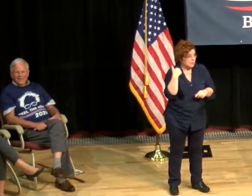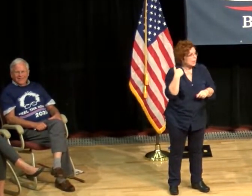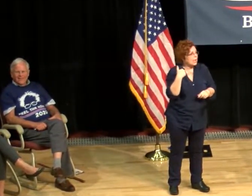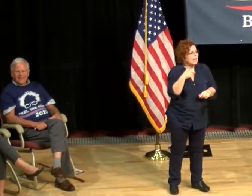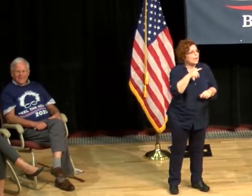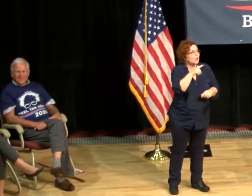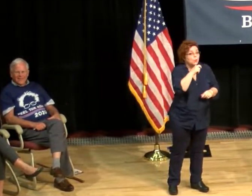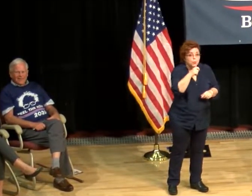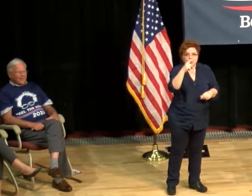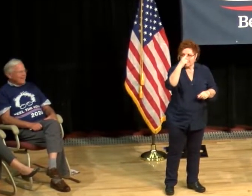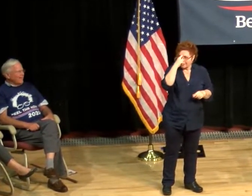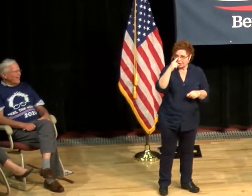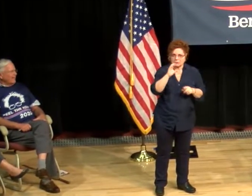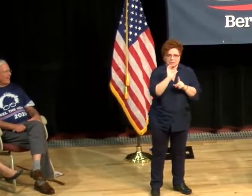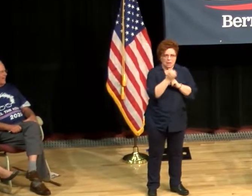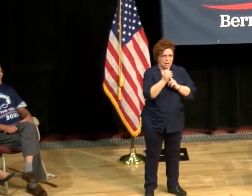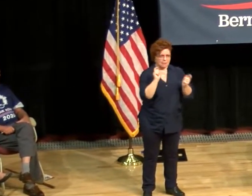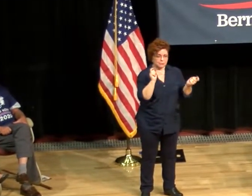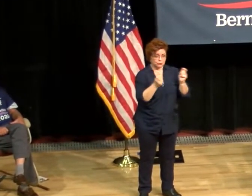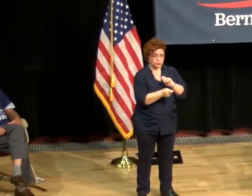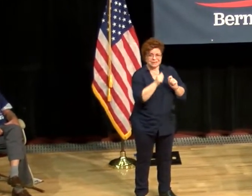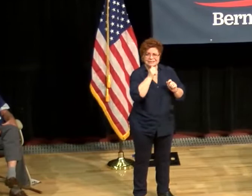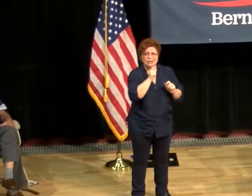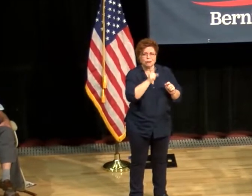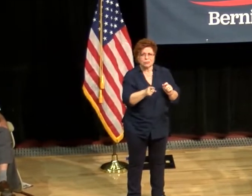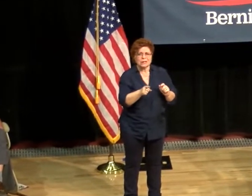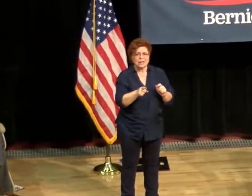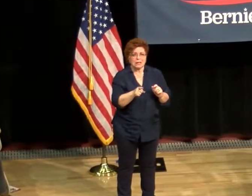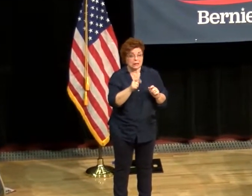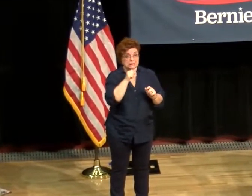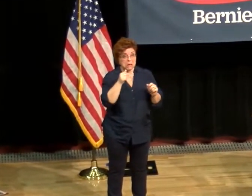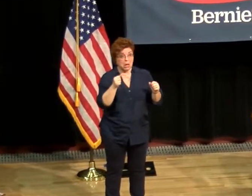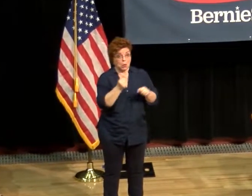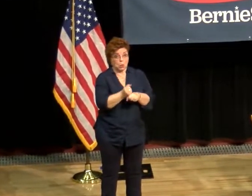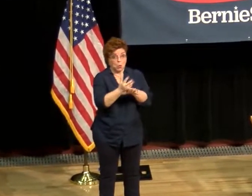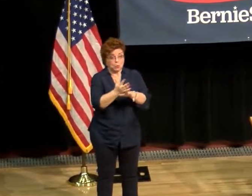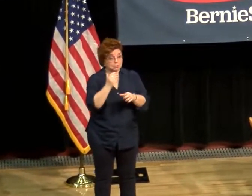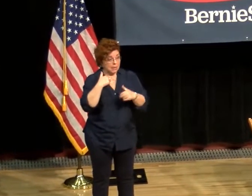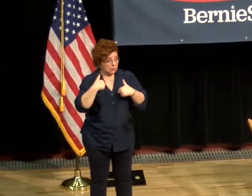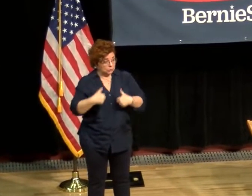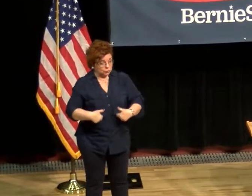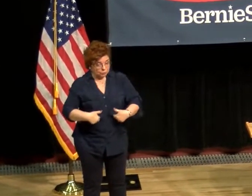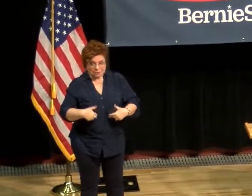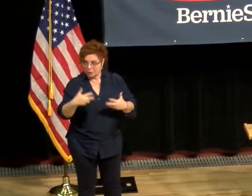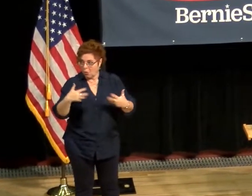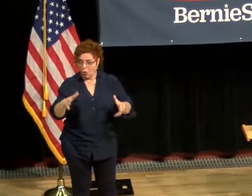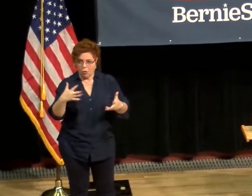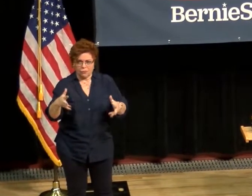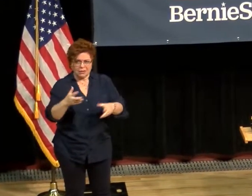Anybody who thinks that climate change is not real, it's not caused by human activity, and it's not already causing